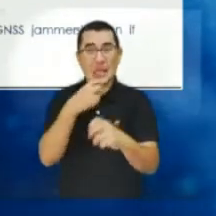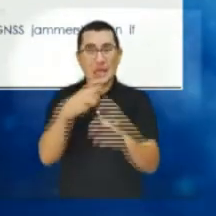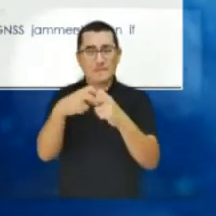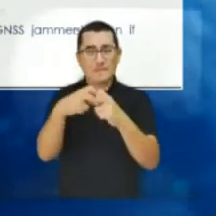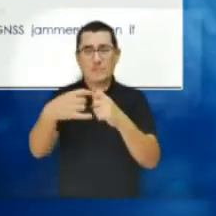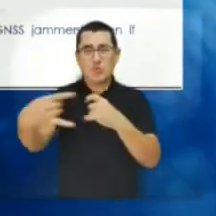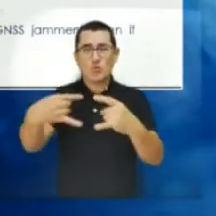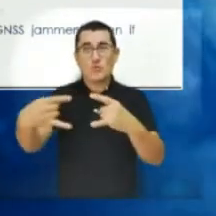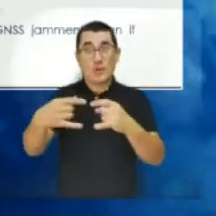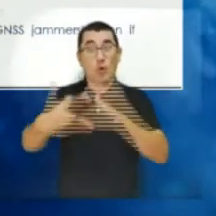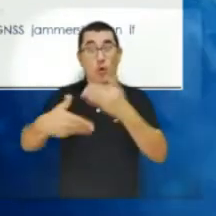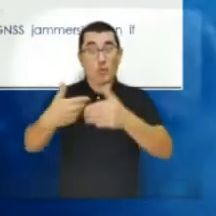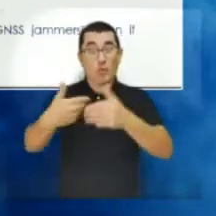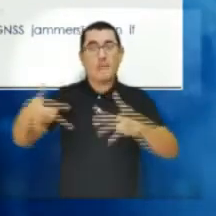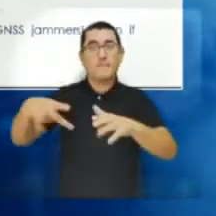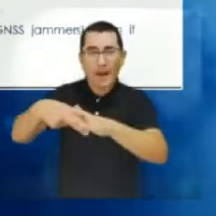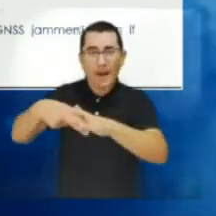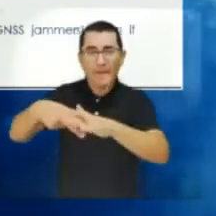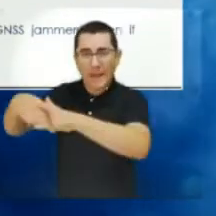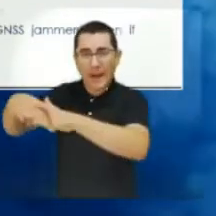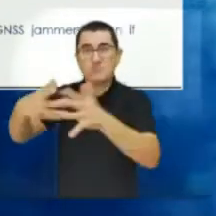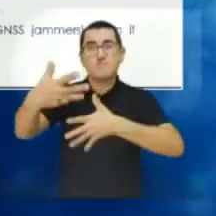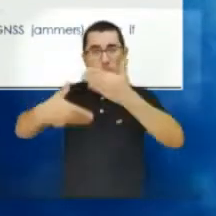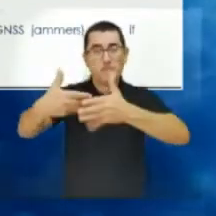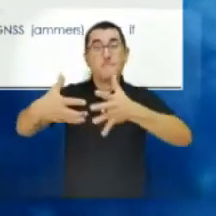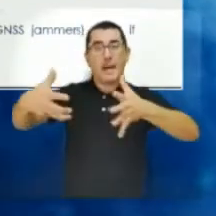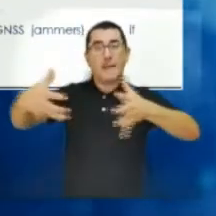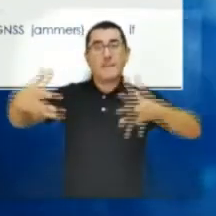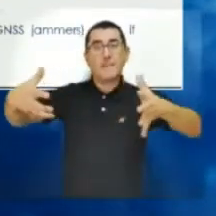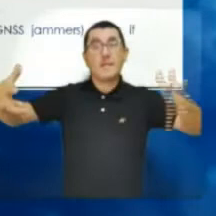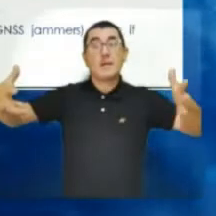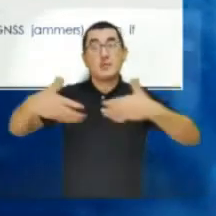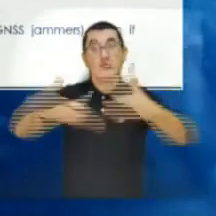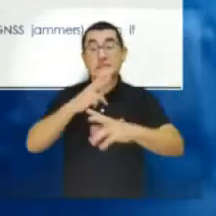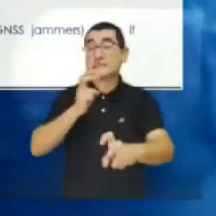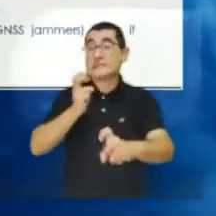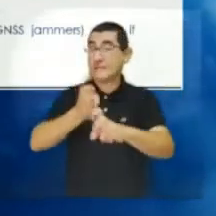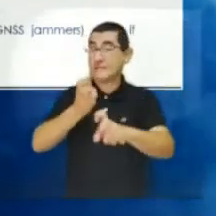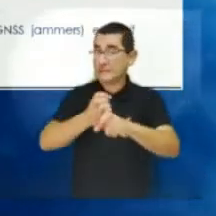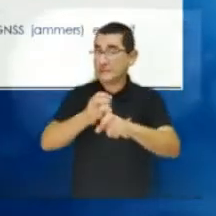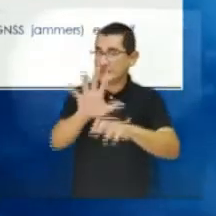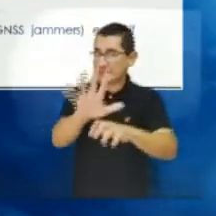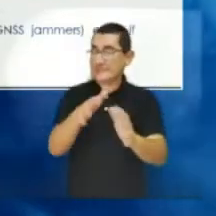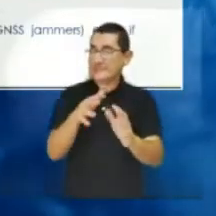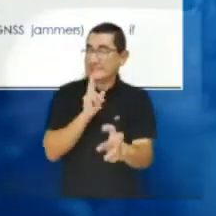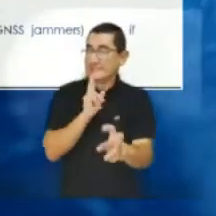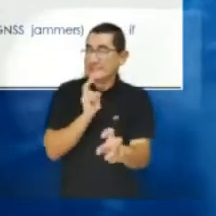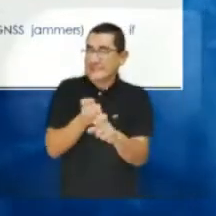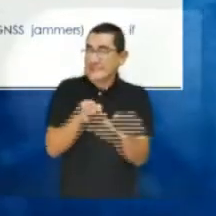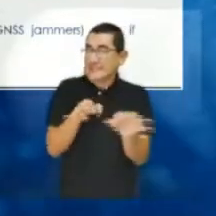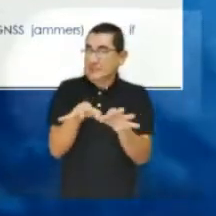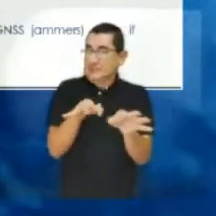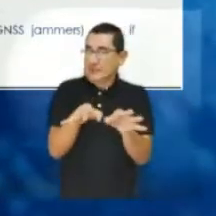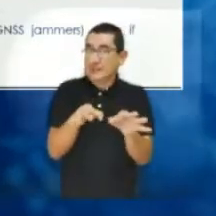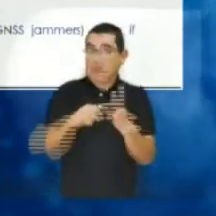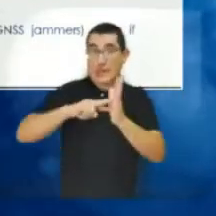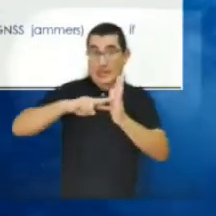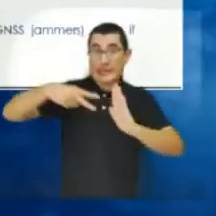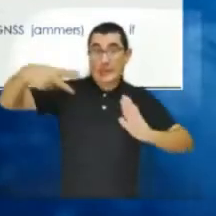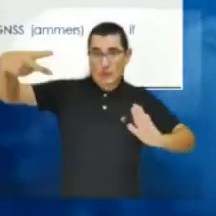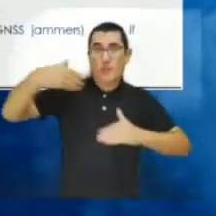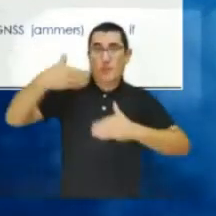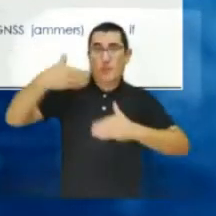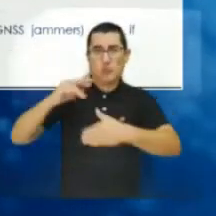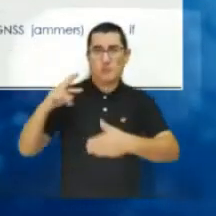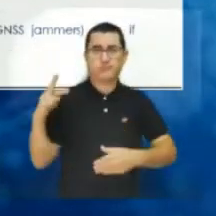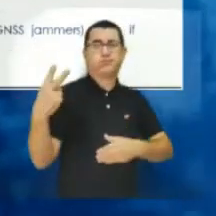complex radio environment. The technology is evolving. The distribution table is changing because